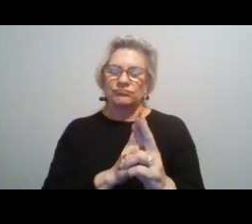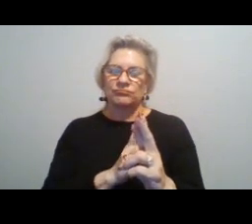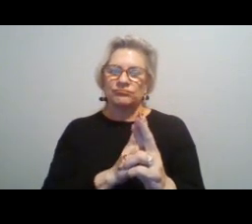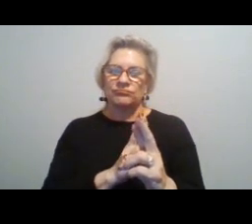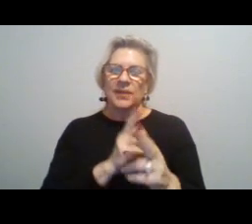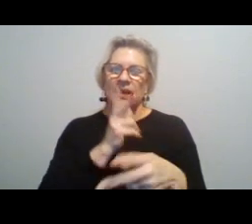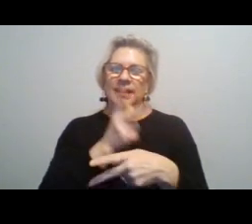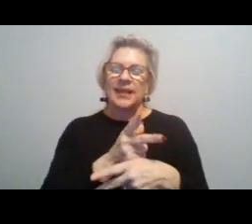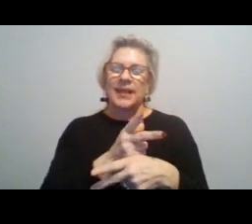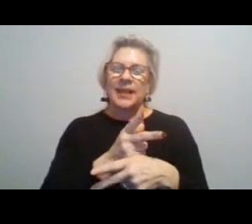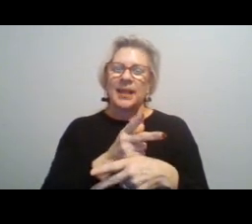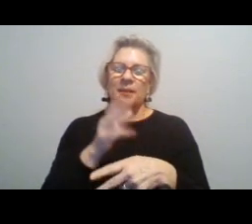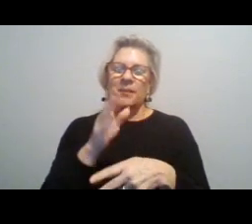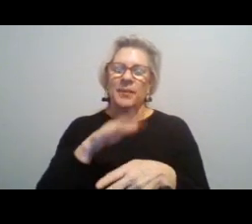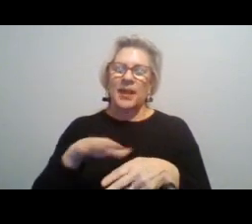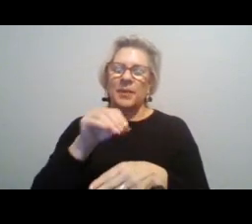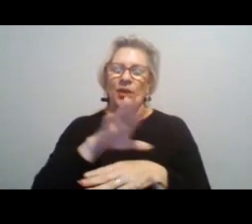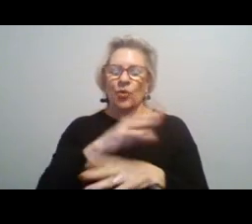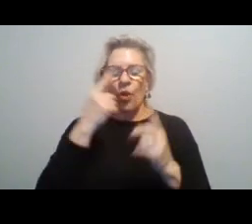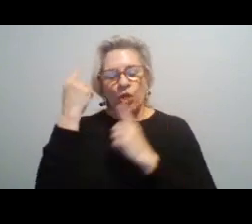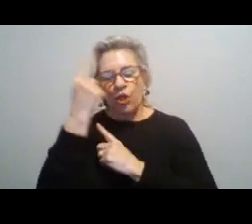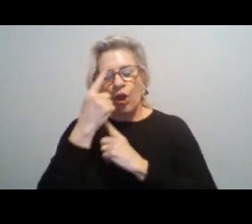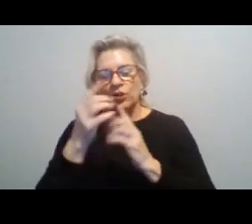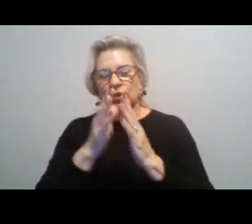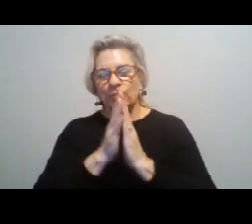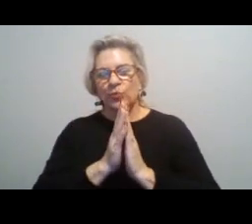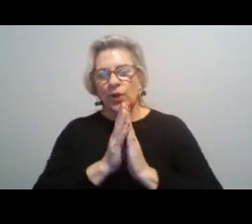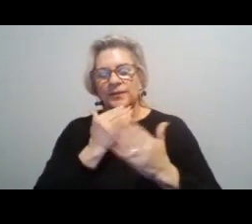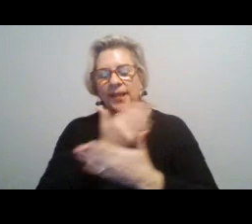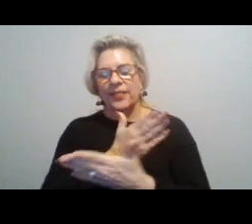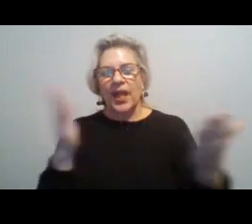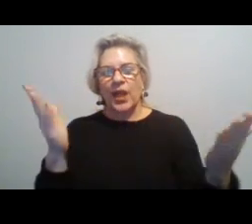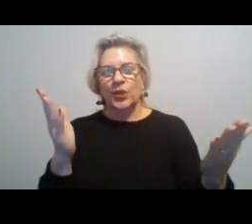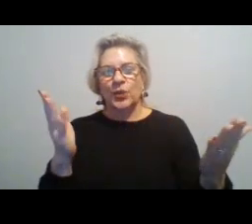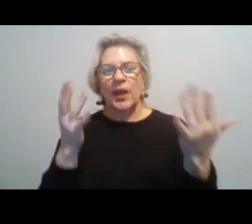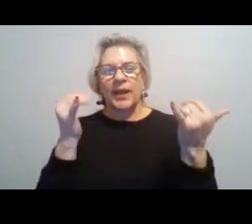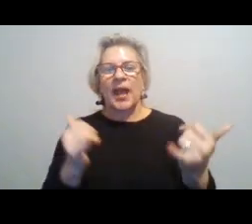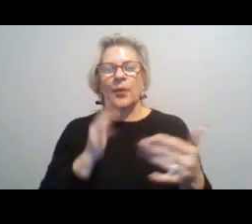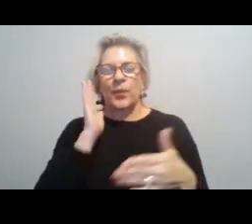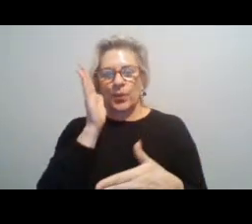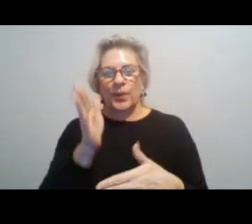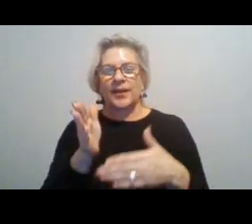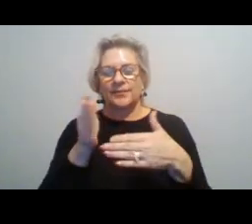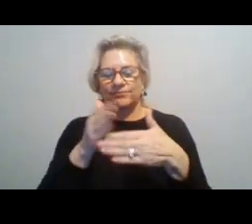family in your thoughts and prayers. So thank you, and with that, we will adjourn.